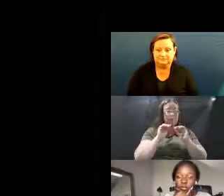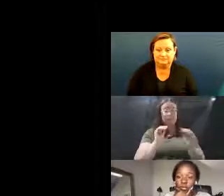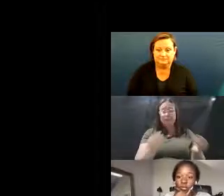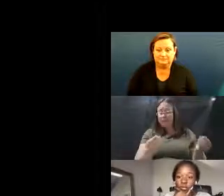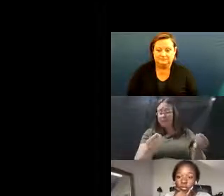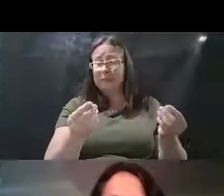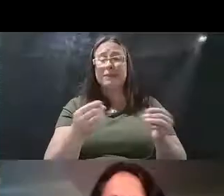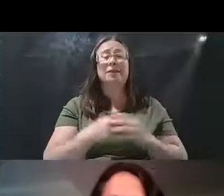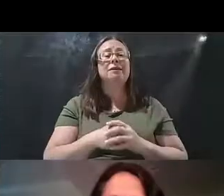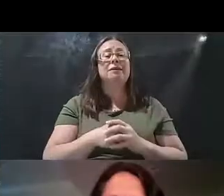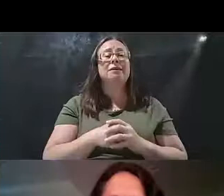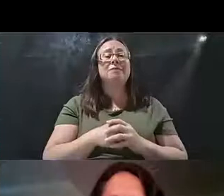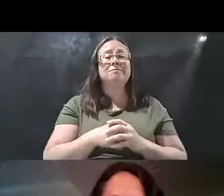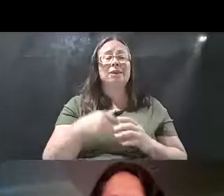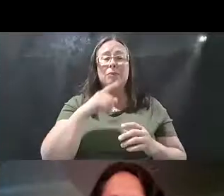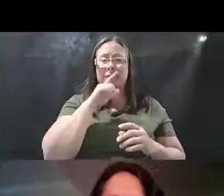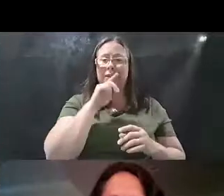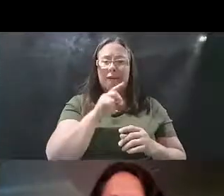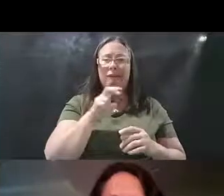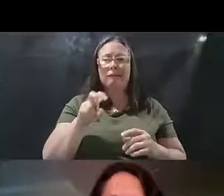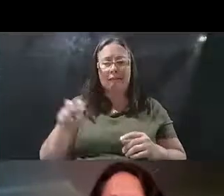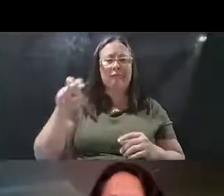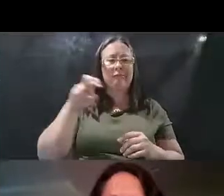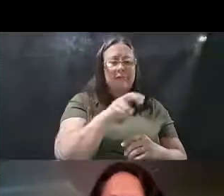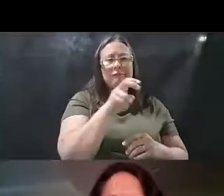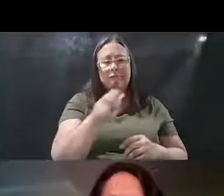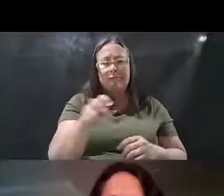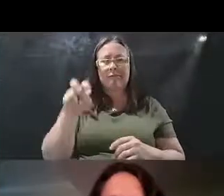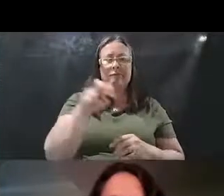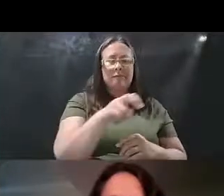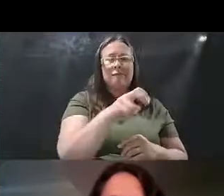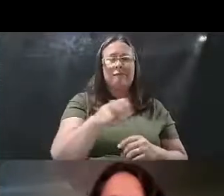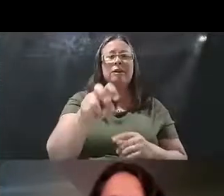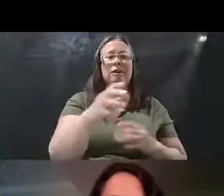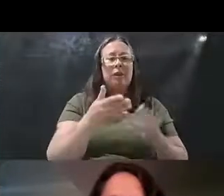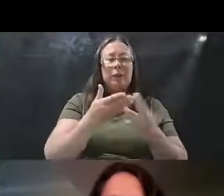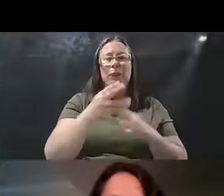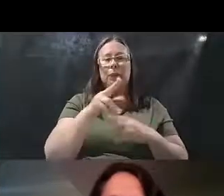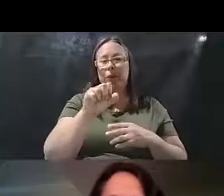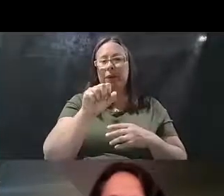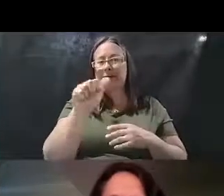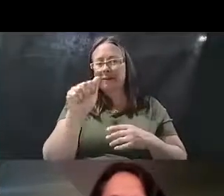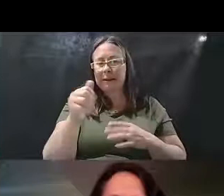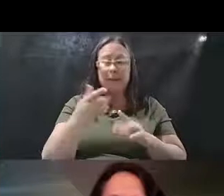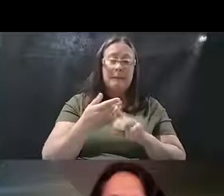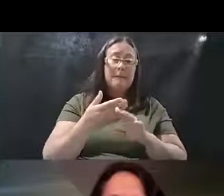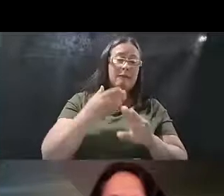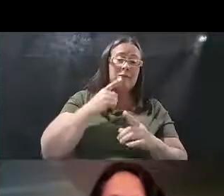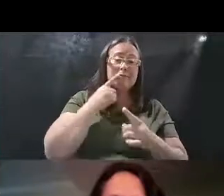fact, it meandered around over a lot of the country before finally ending